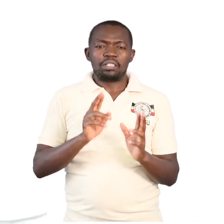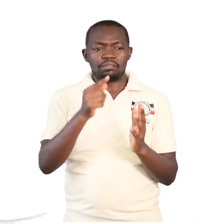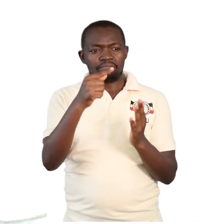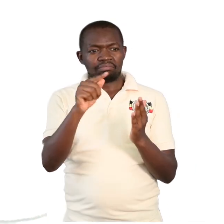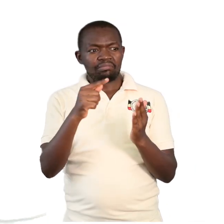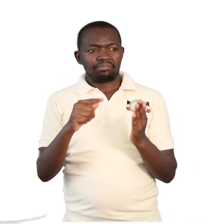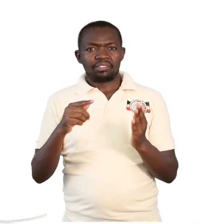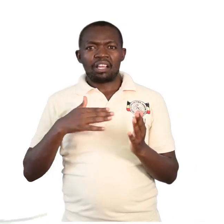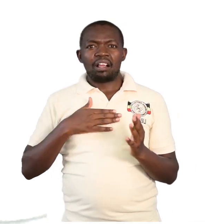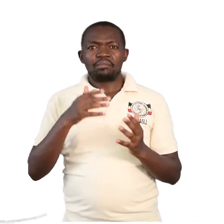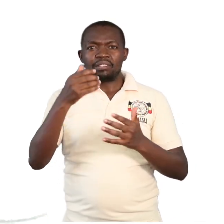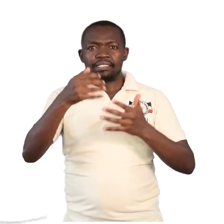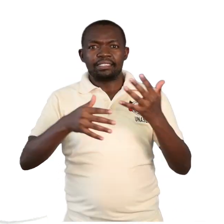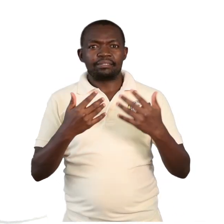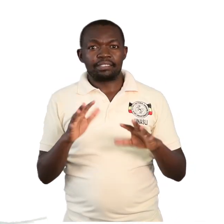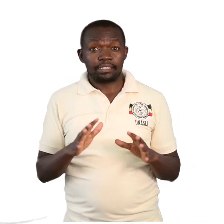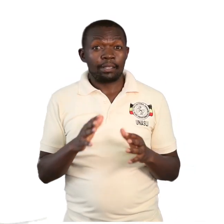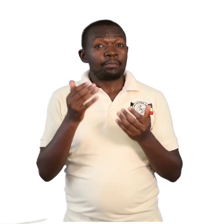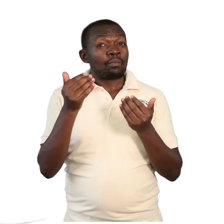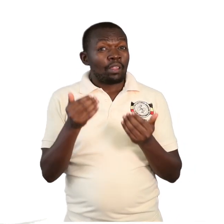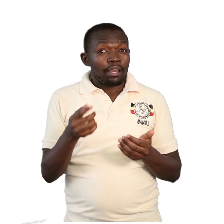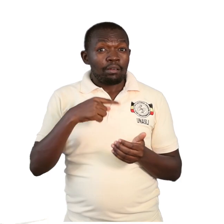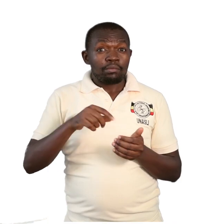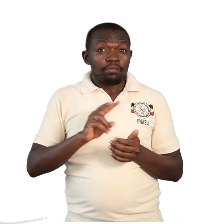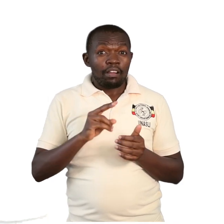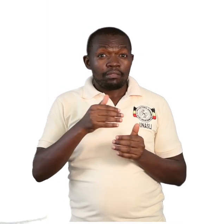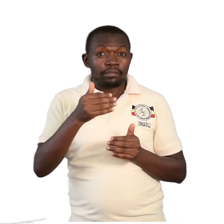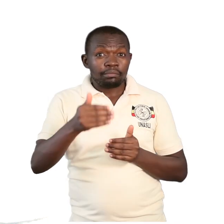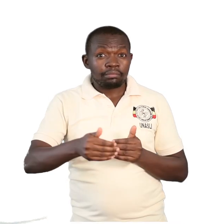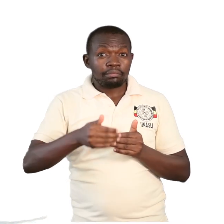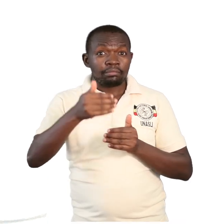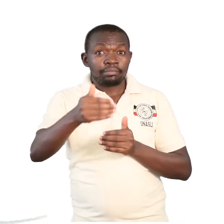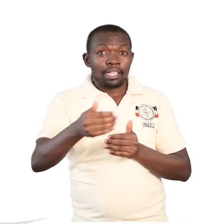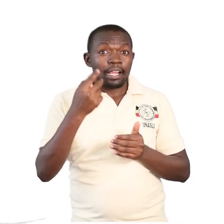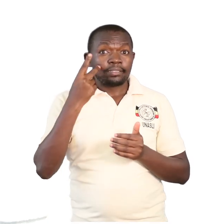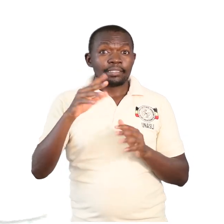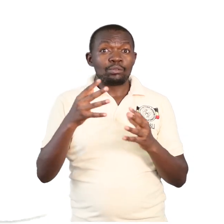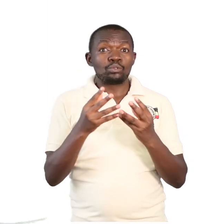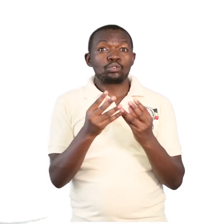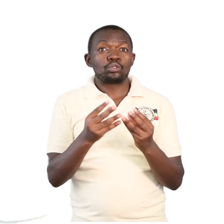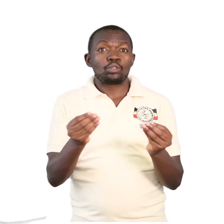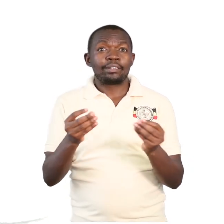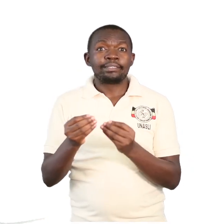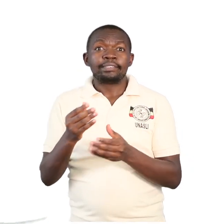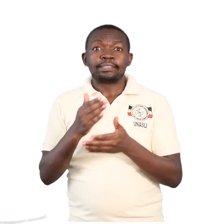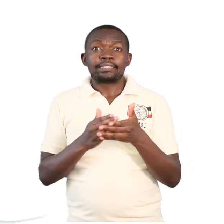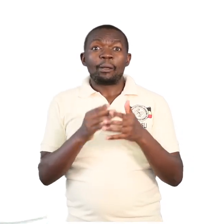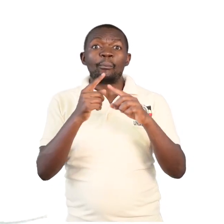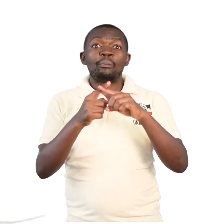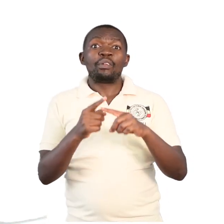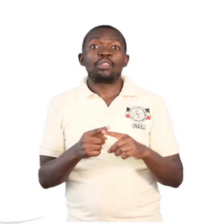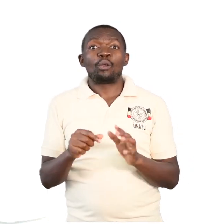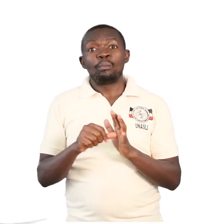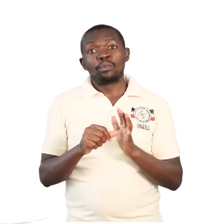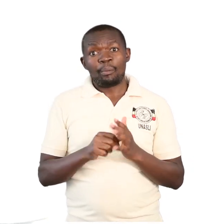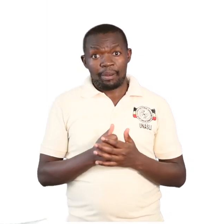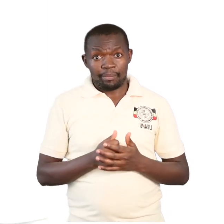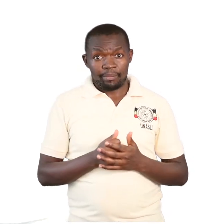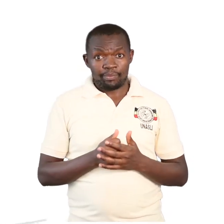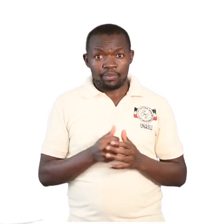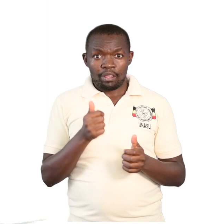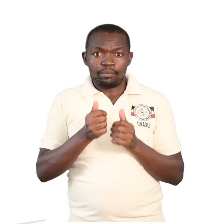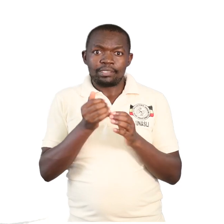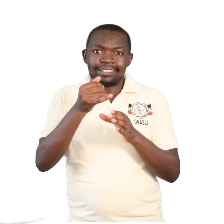list. Now, we've even gone ahead and solved some mathematical problem involving